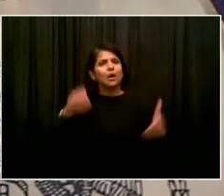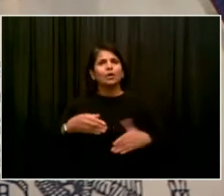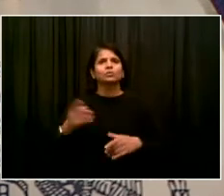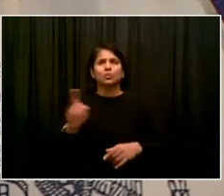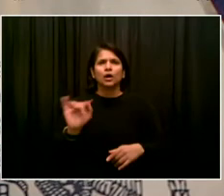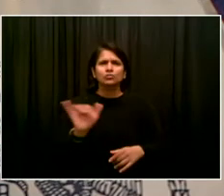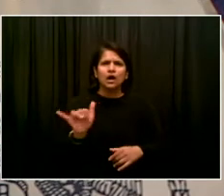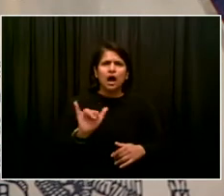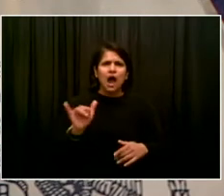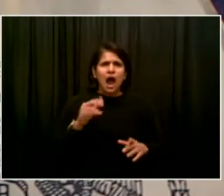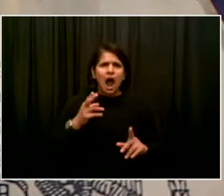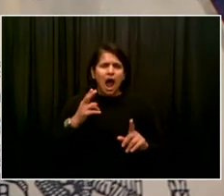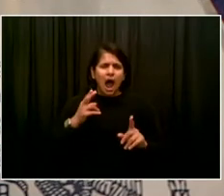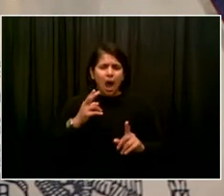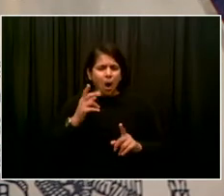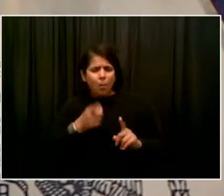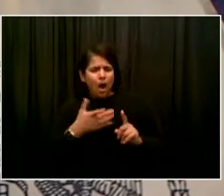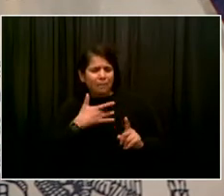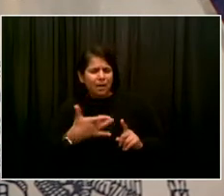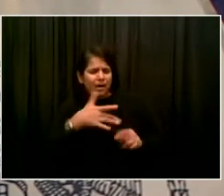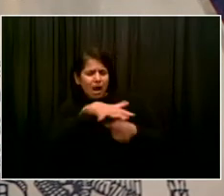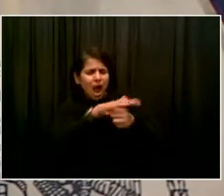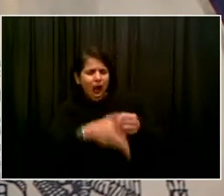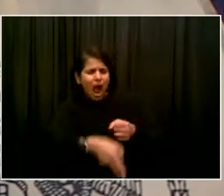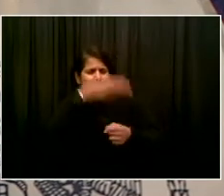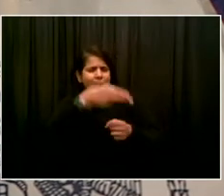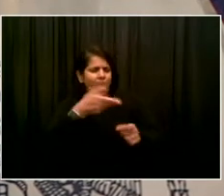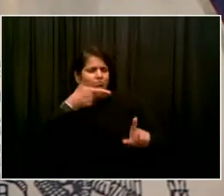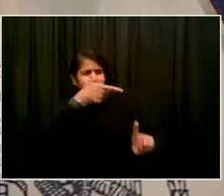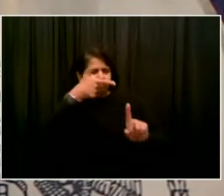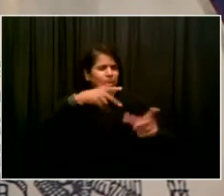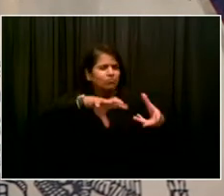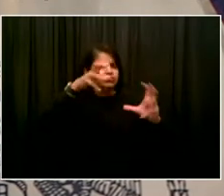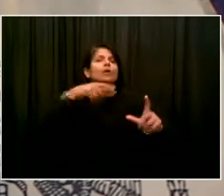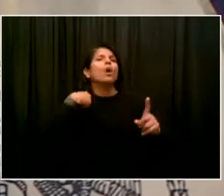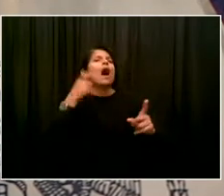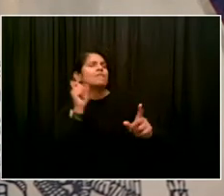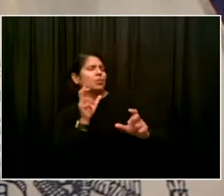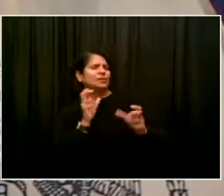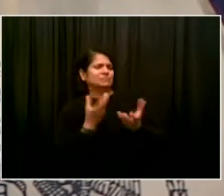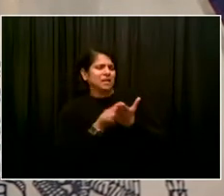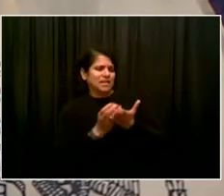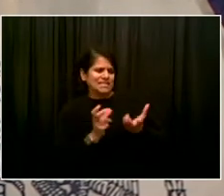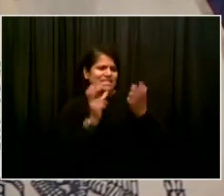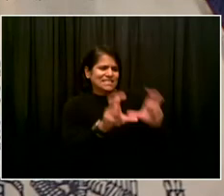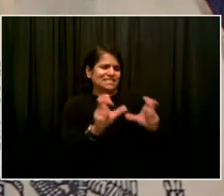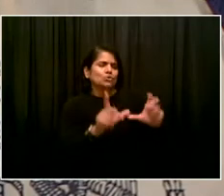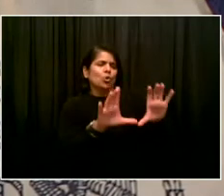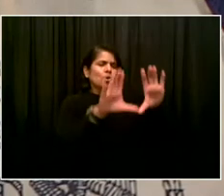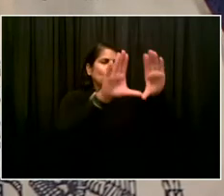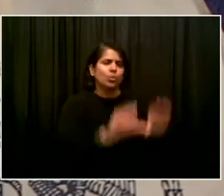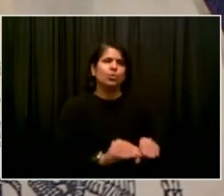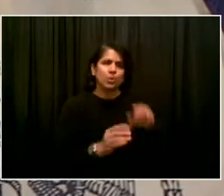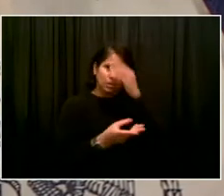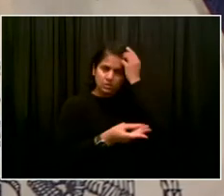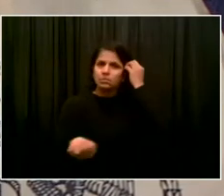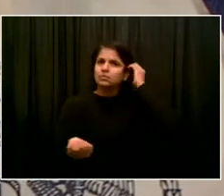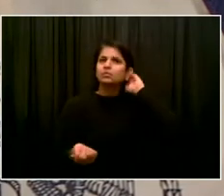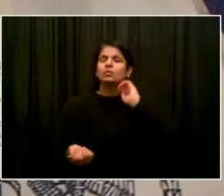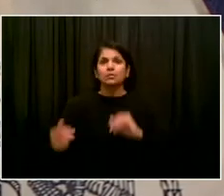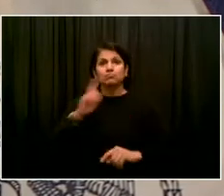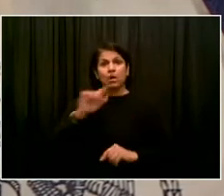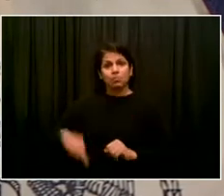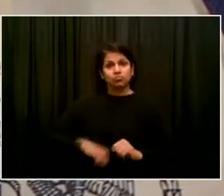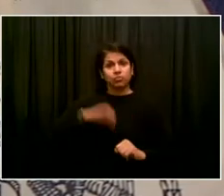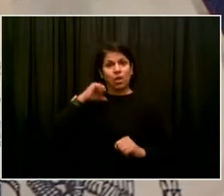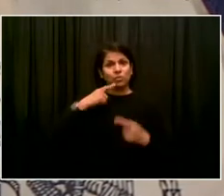greatest. Today, I'm very proud to announce that the federal government is recognizing the extraordinary work of organizations